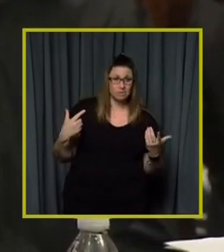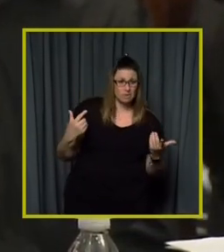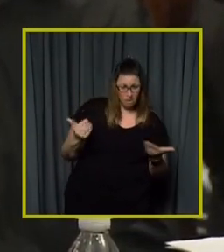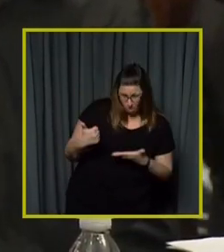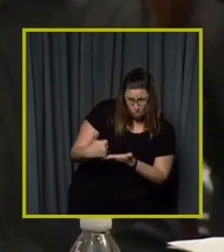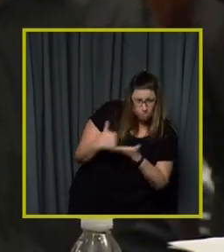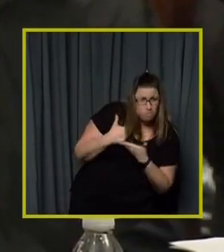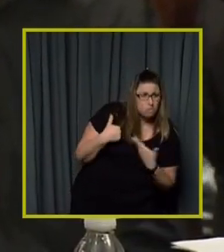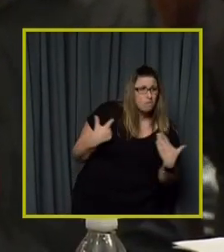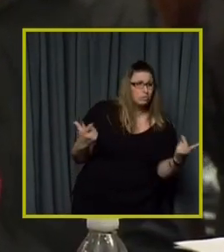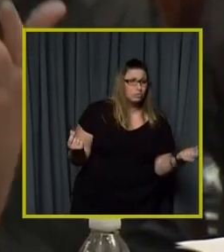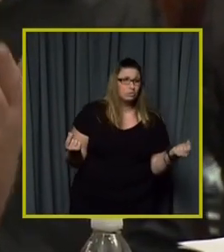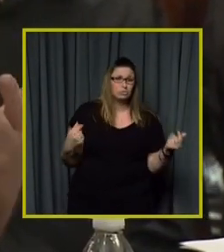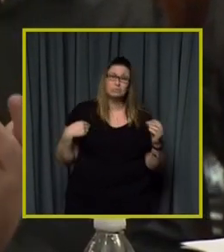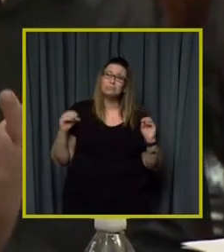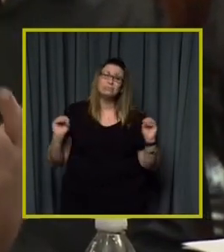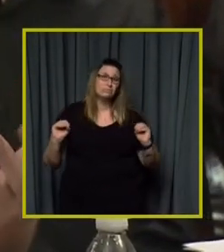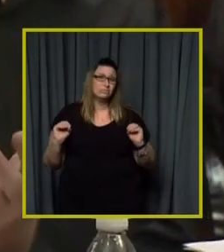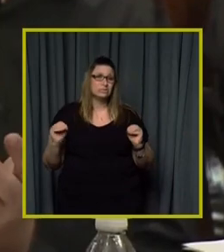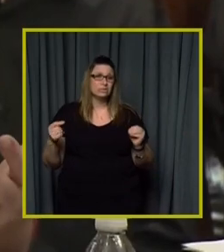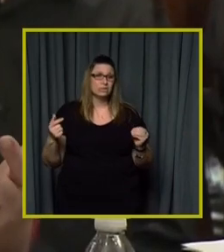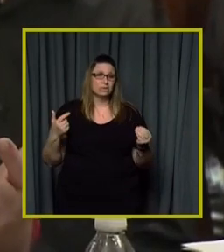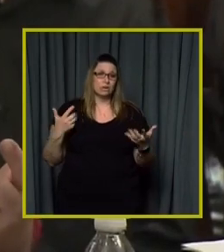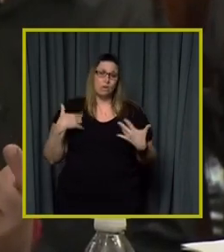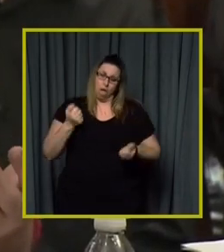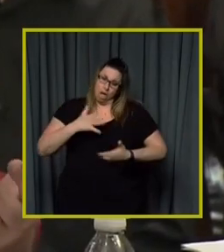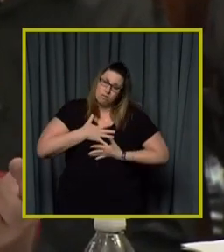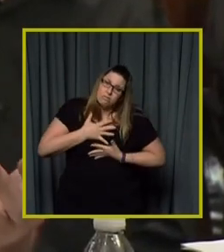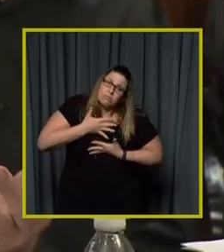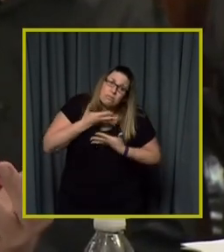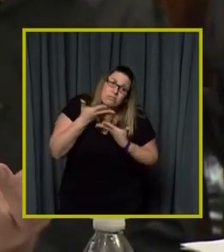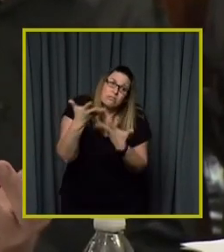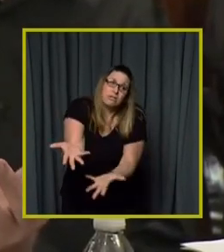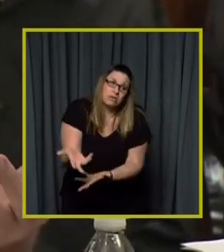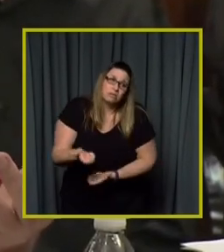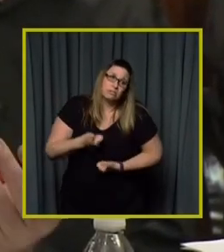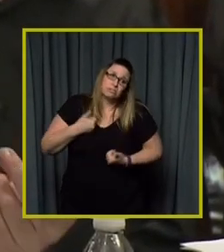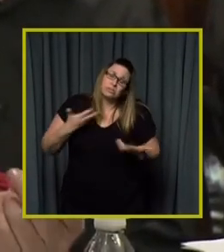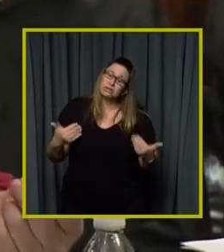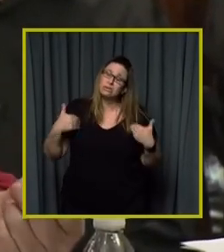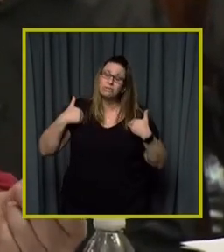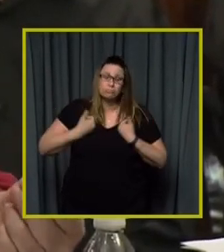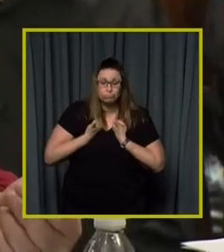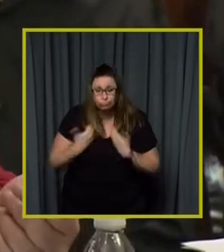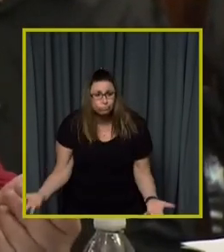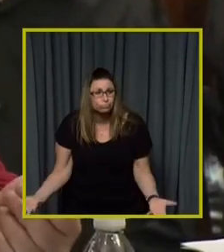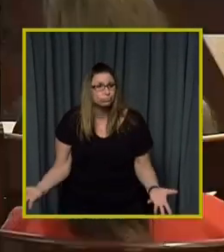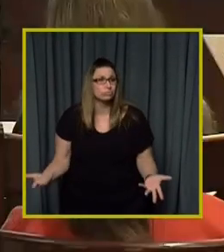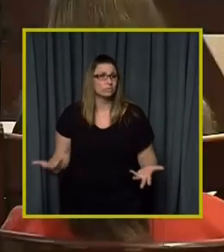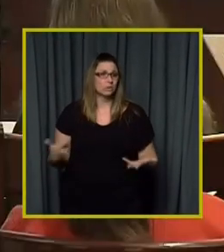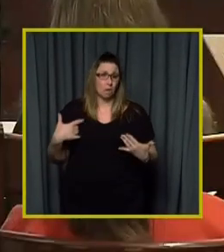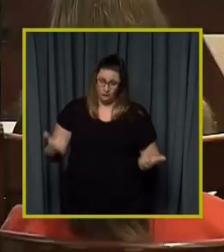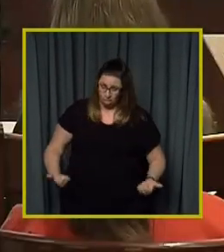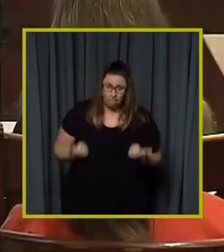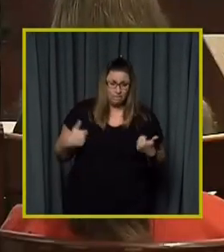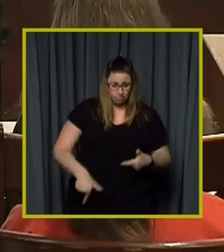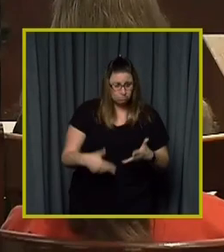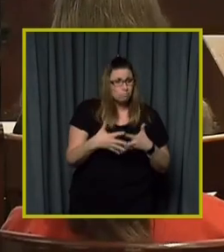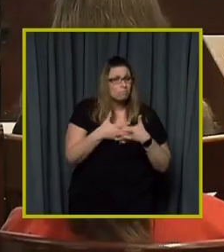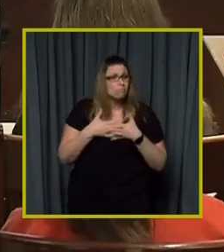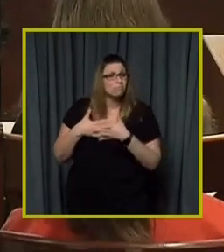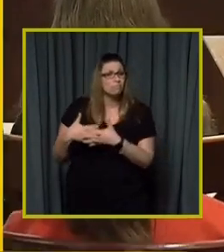should have to give this much of ourselves in order to have a good quality of life in America, the richest country in the